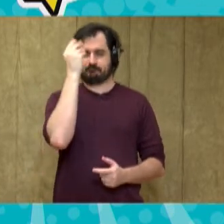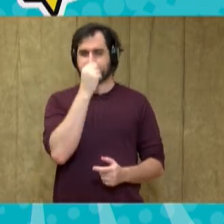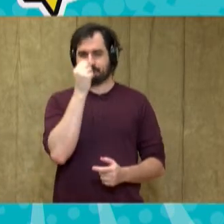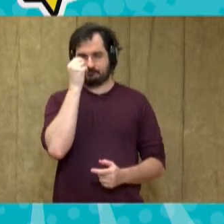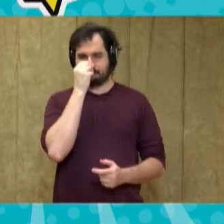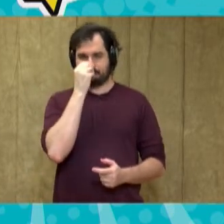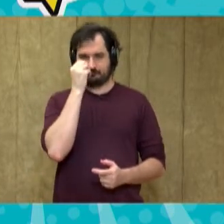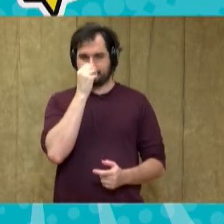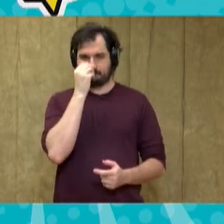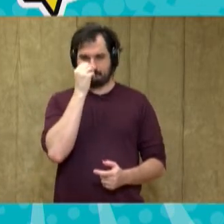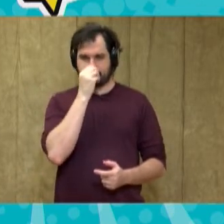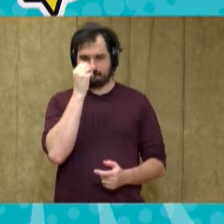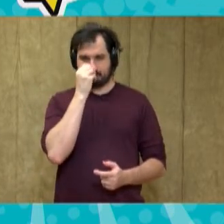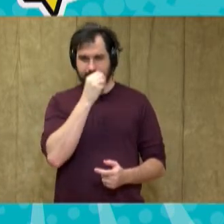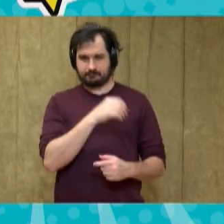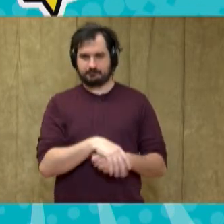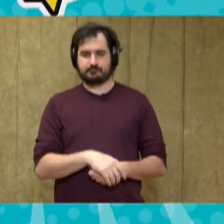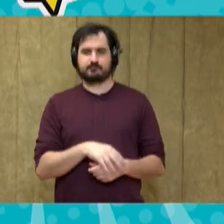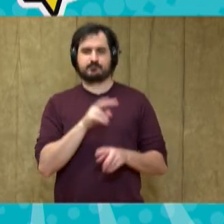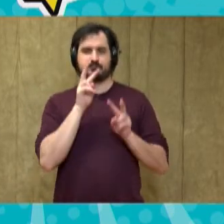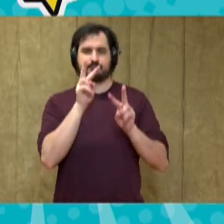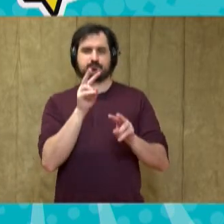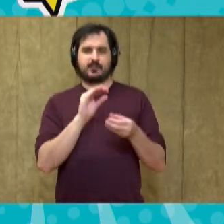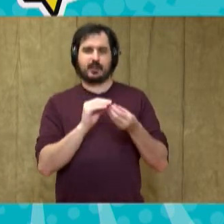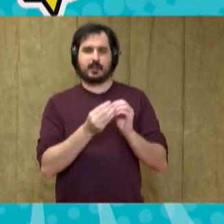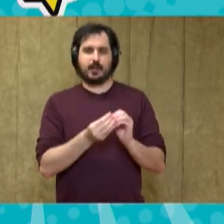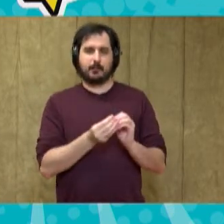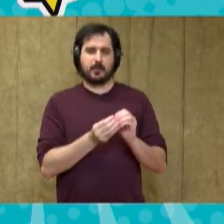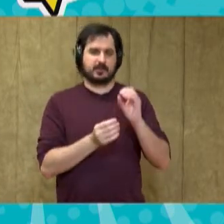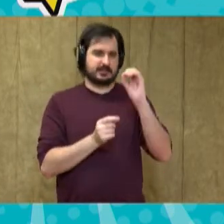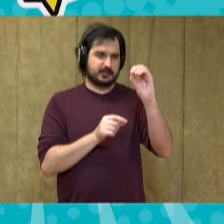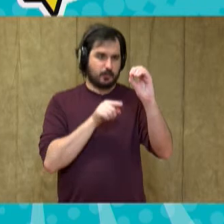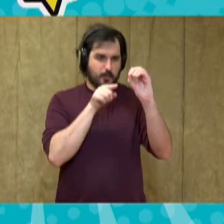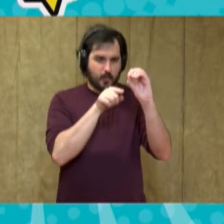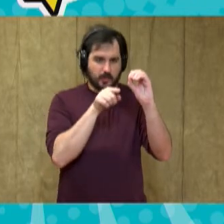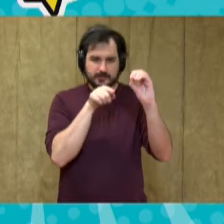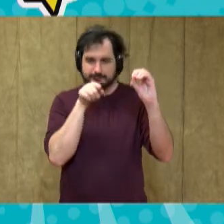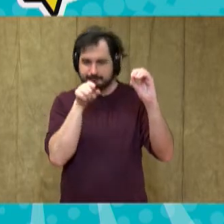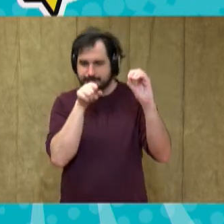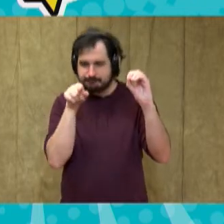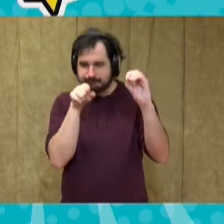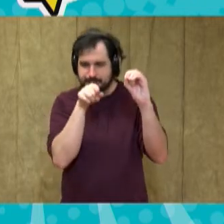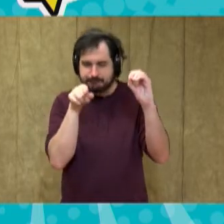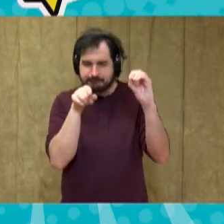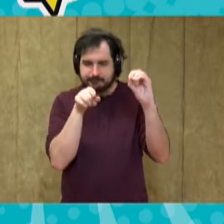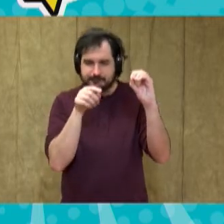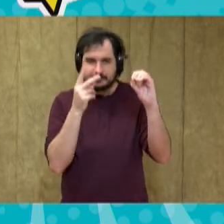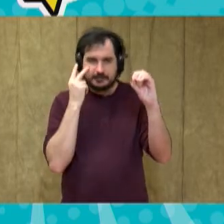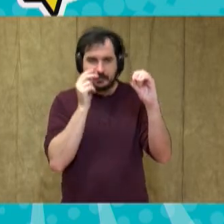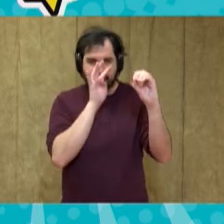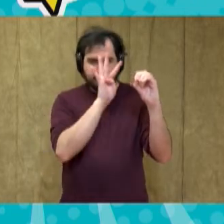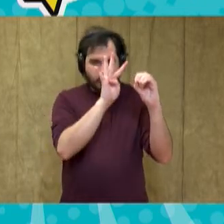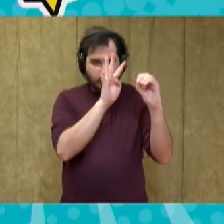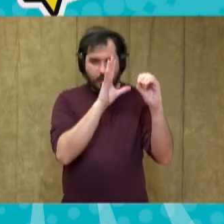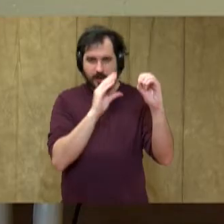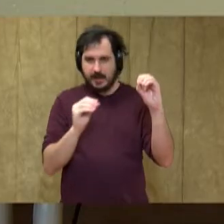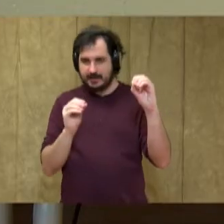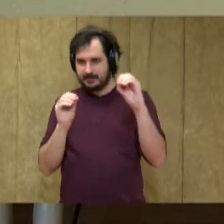Let's look at the number in the tenths place. What do you see? We see a 4 and we see a